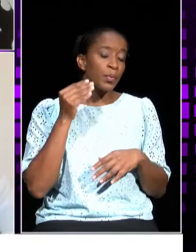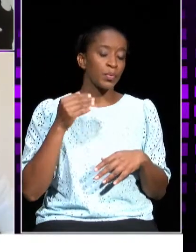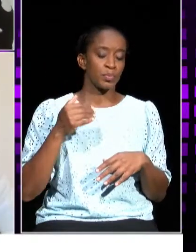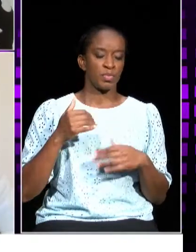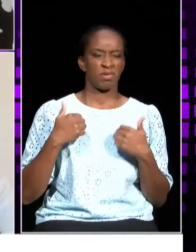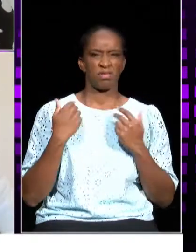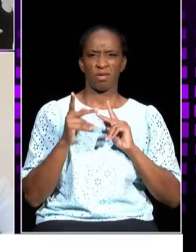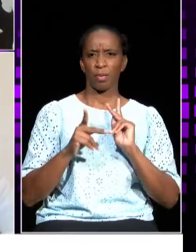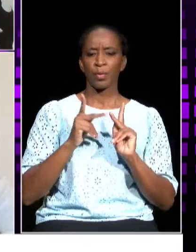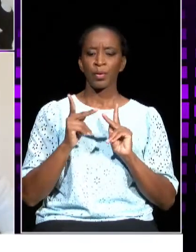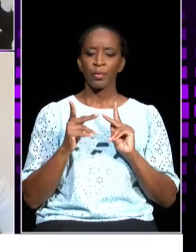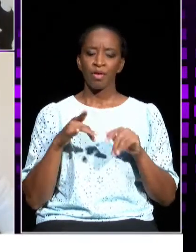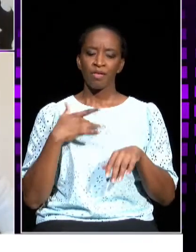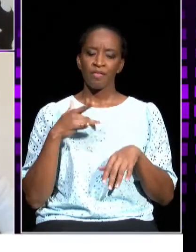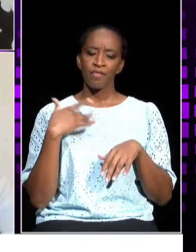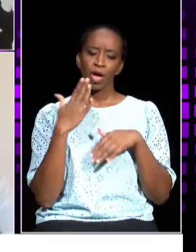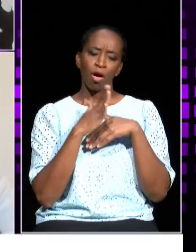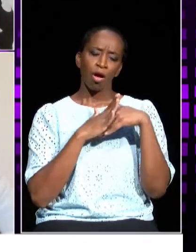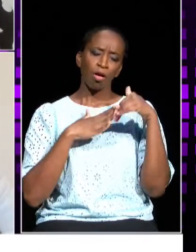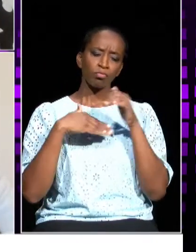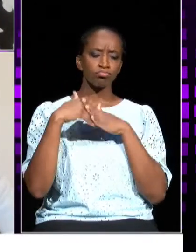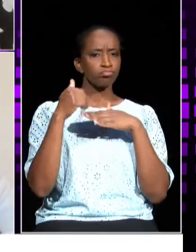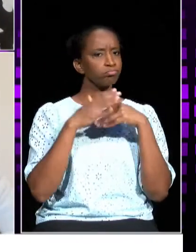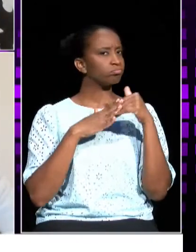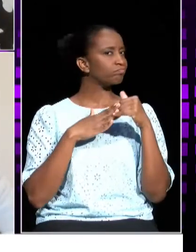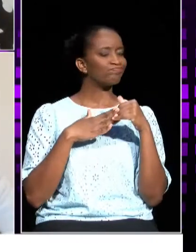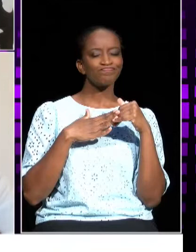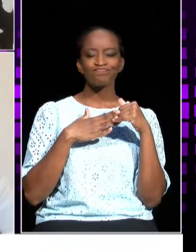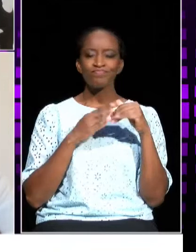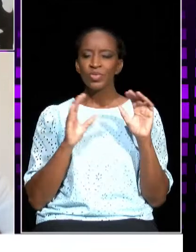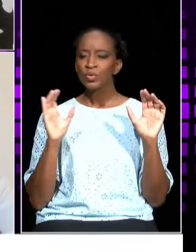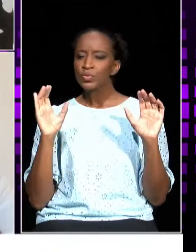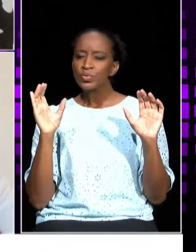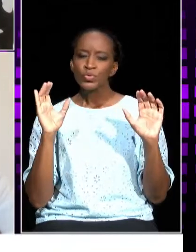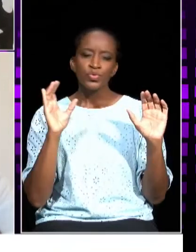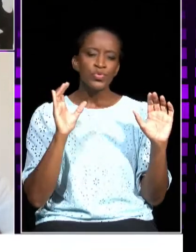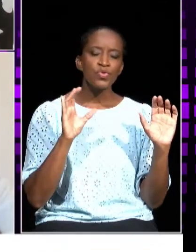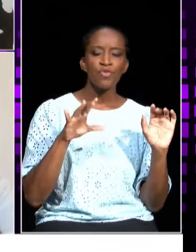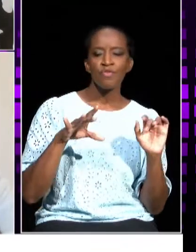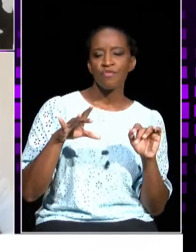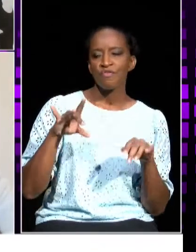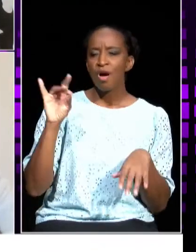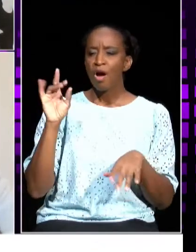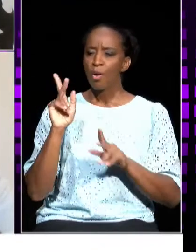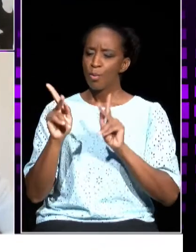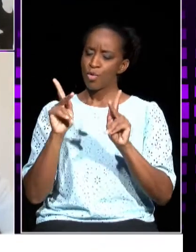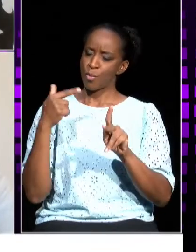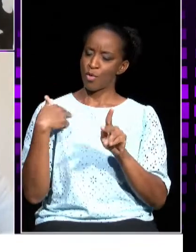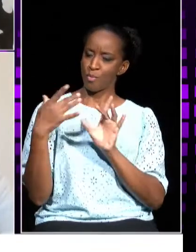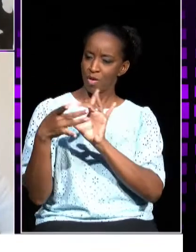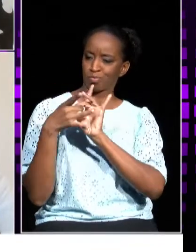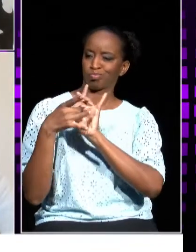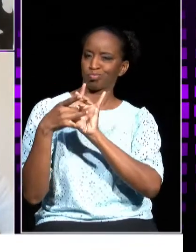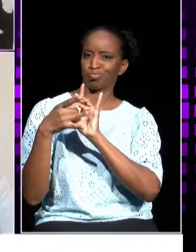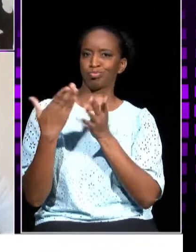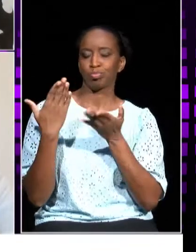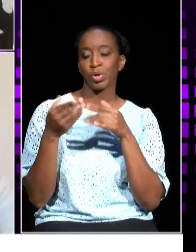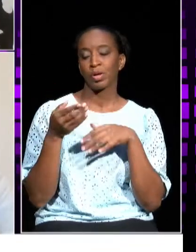might find the community in the block, they might find the community at church, they might find the community elsewhere. What value do you